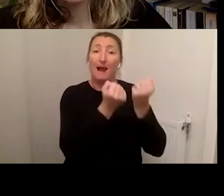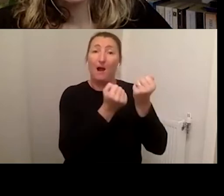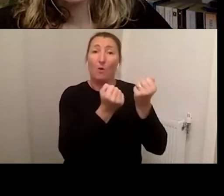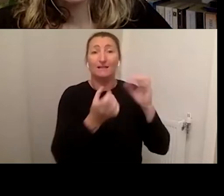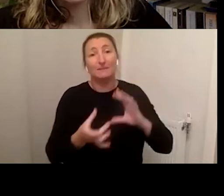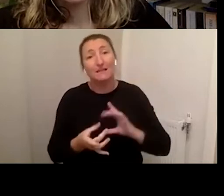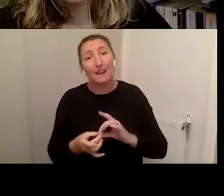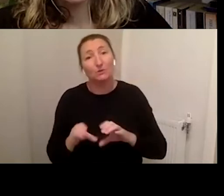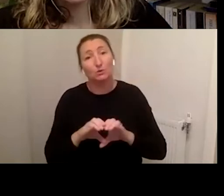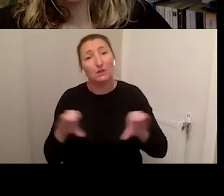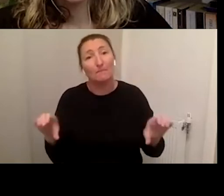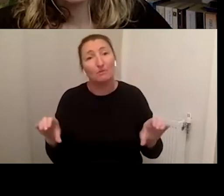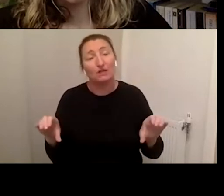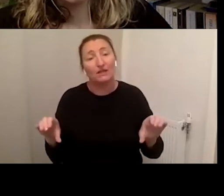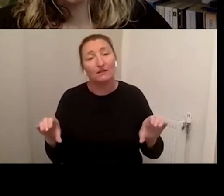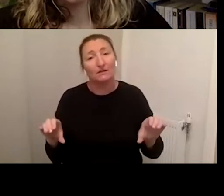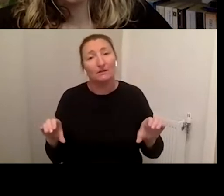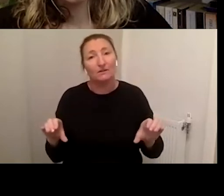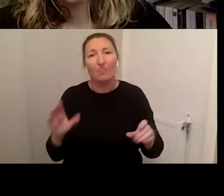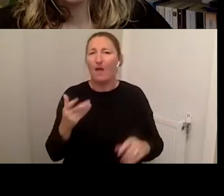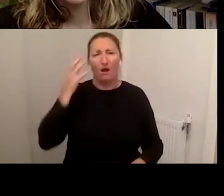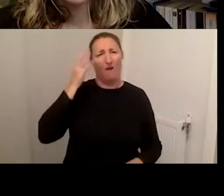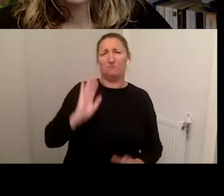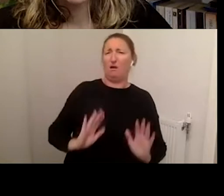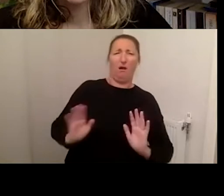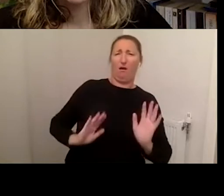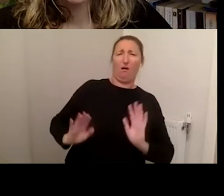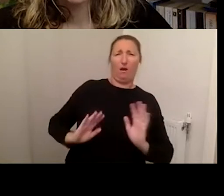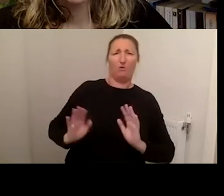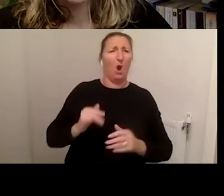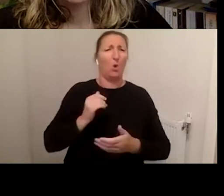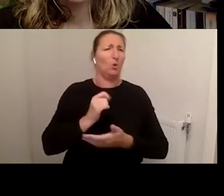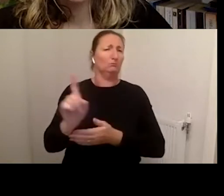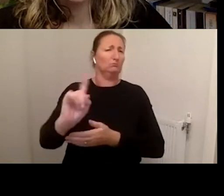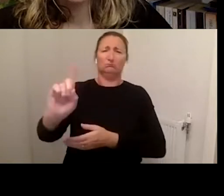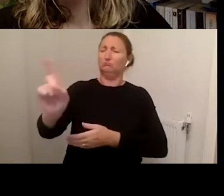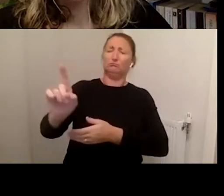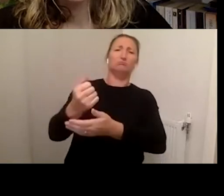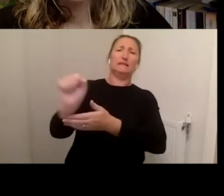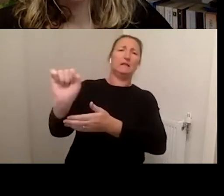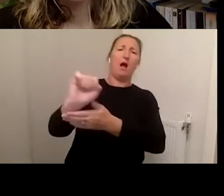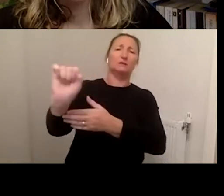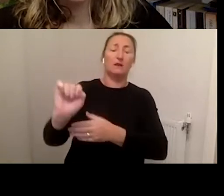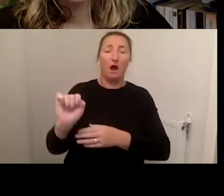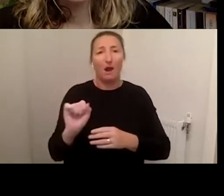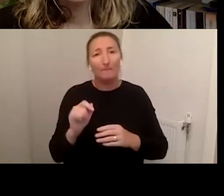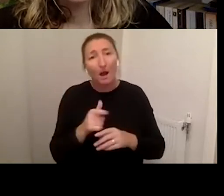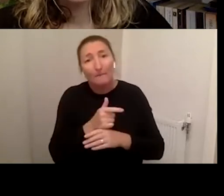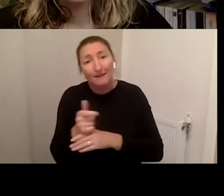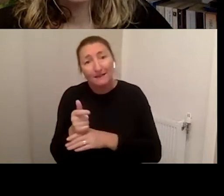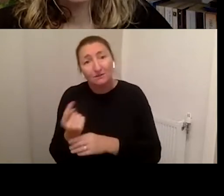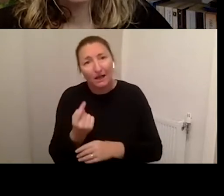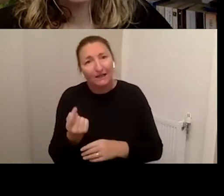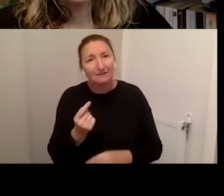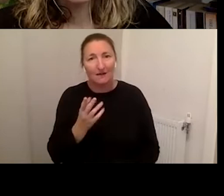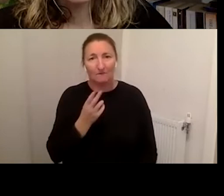does the government not acknowledge it, it denies it overtly on the few occasions when questions are asked, and the media itself is really strangely muted